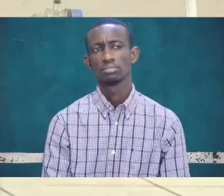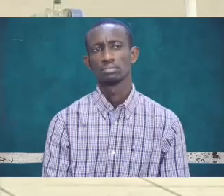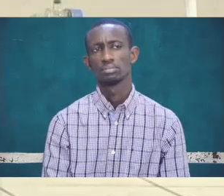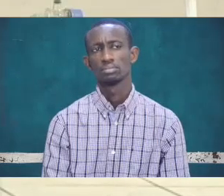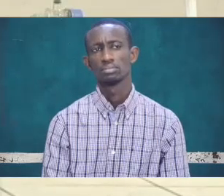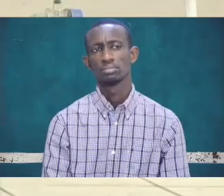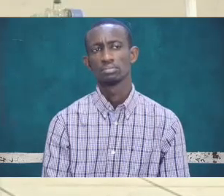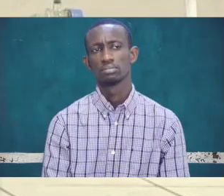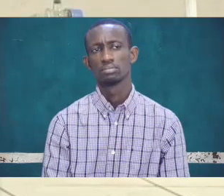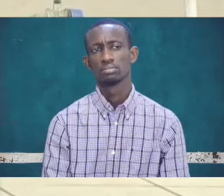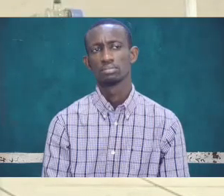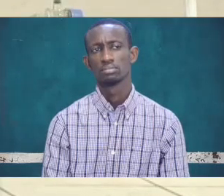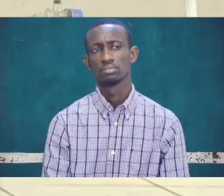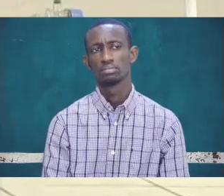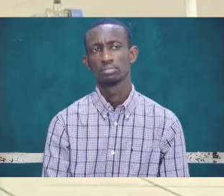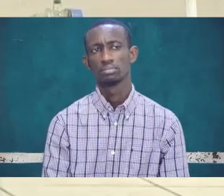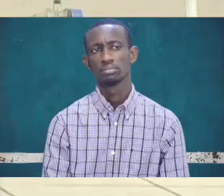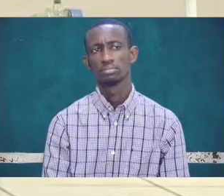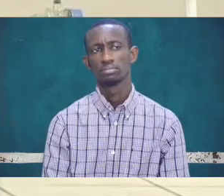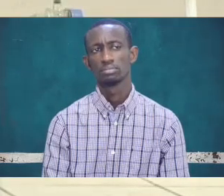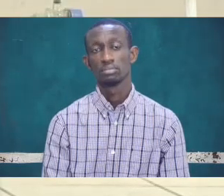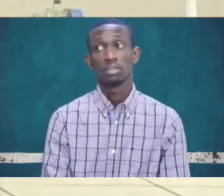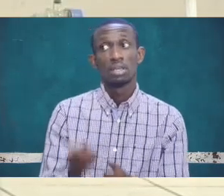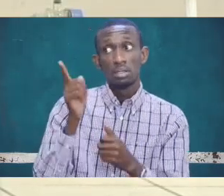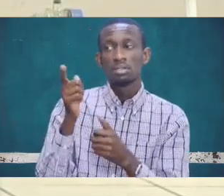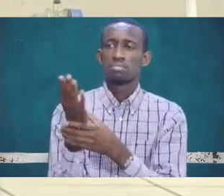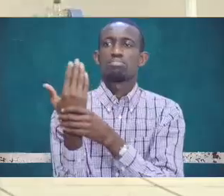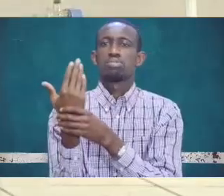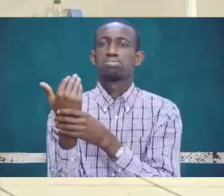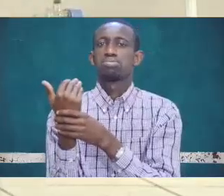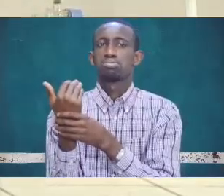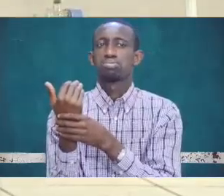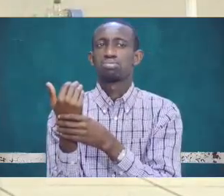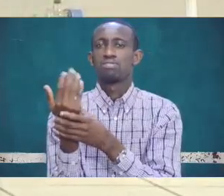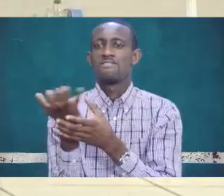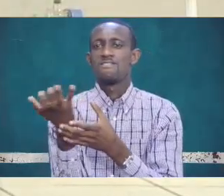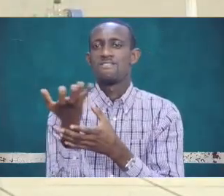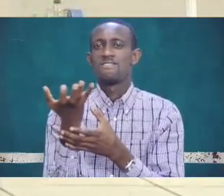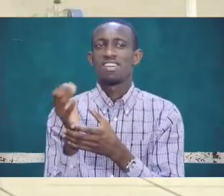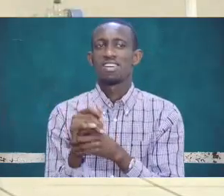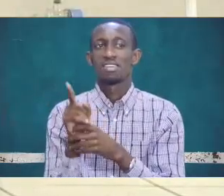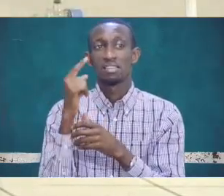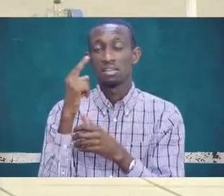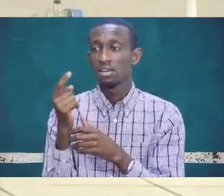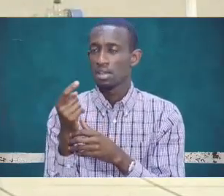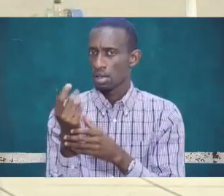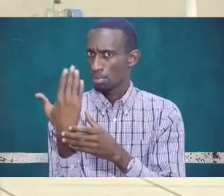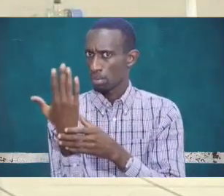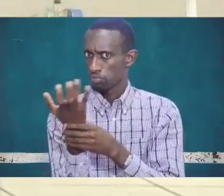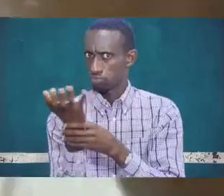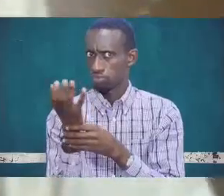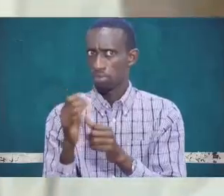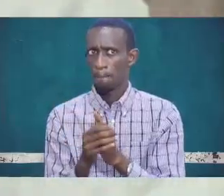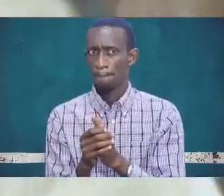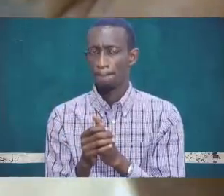this is a filter paper. So folding of the filter paper into